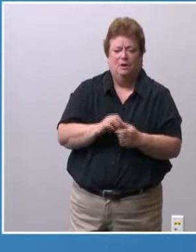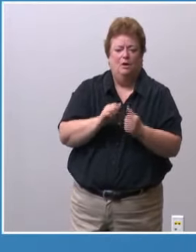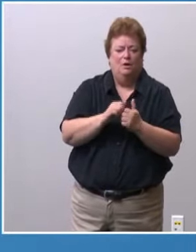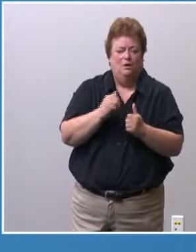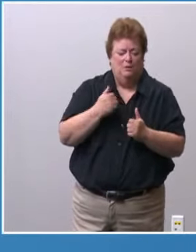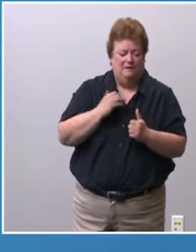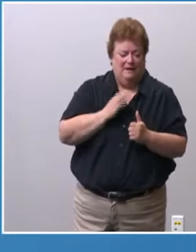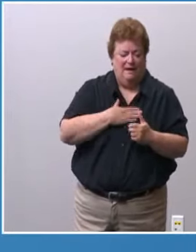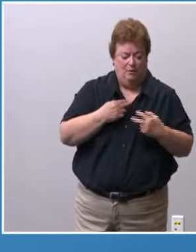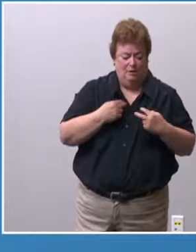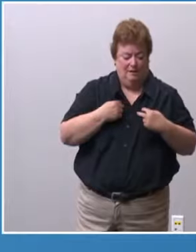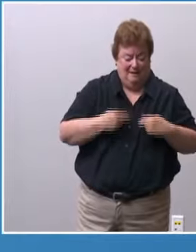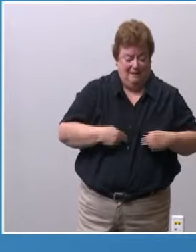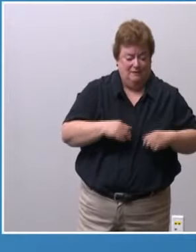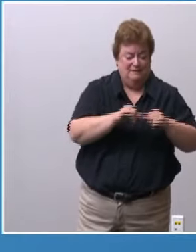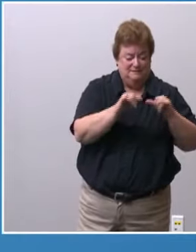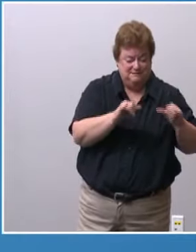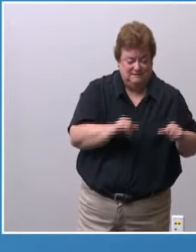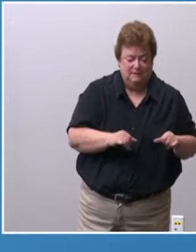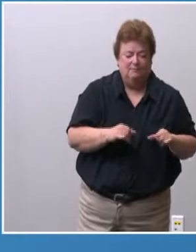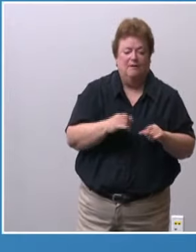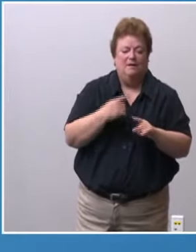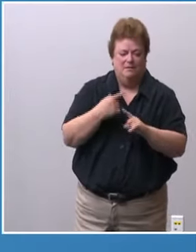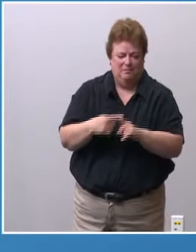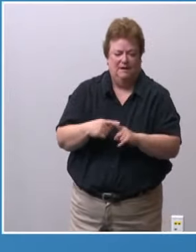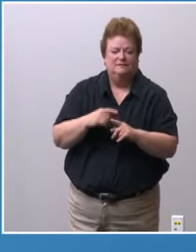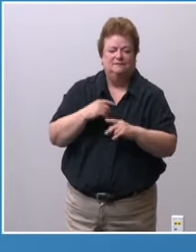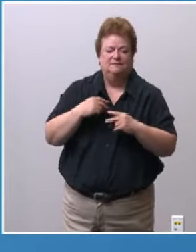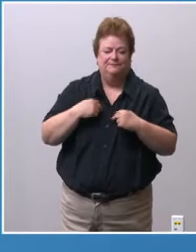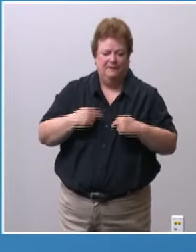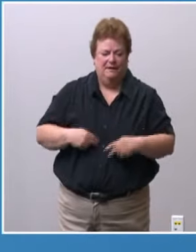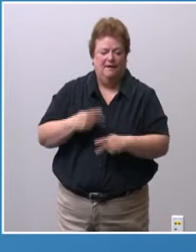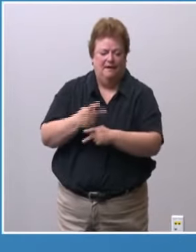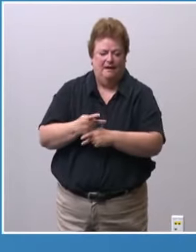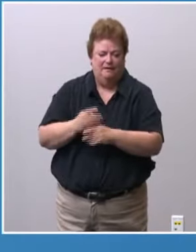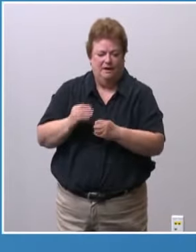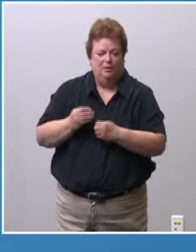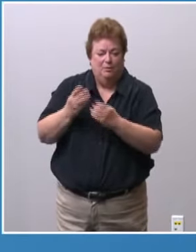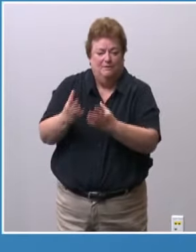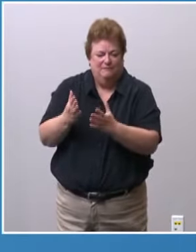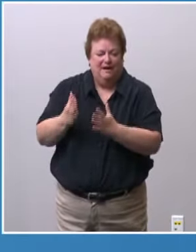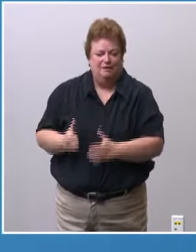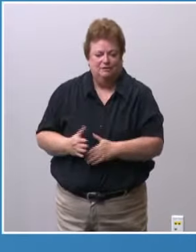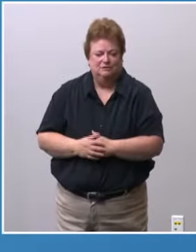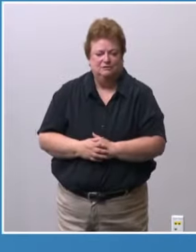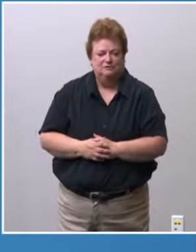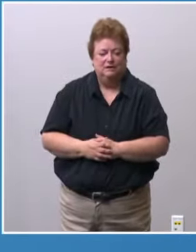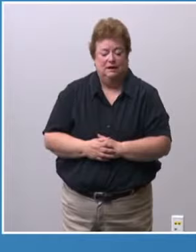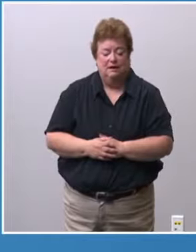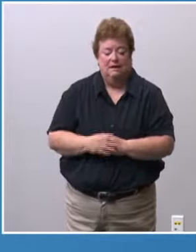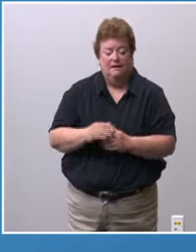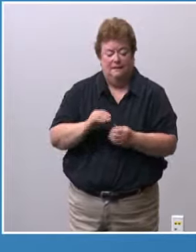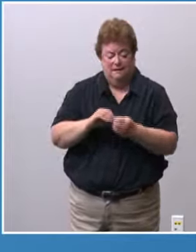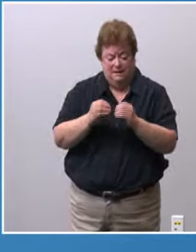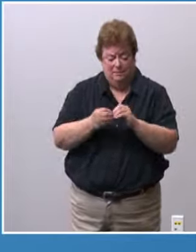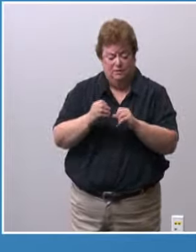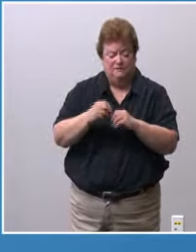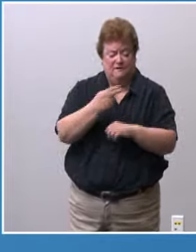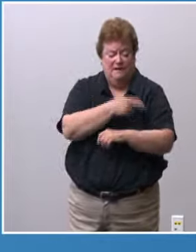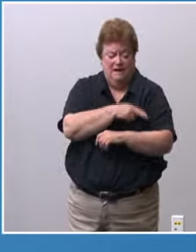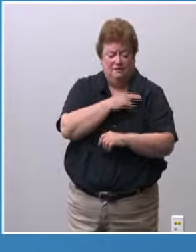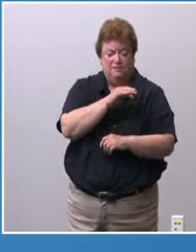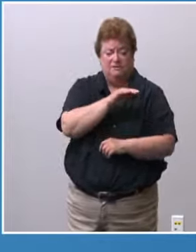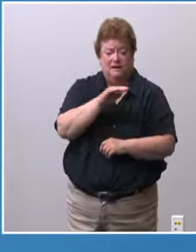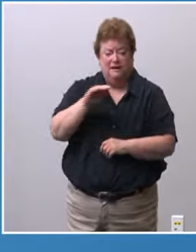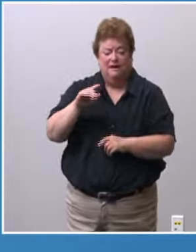our health systems, but with our healthcare providers. While hospitalizations stayed steady over the last month,